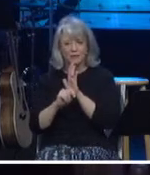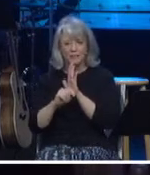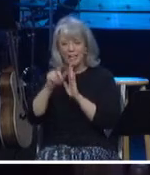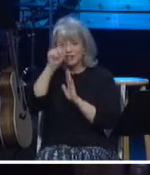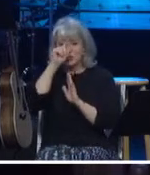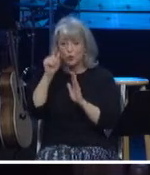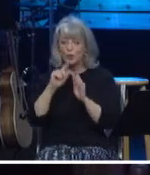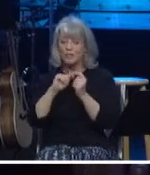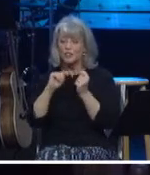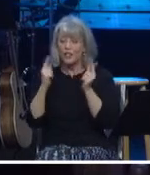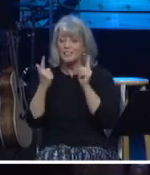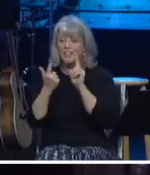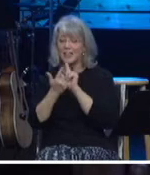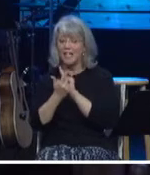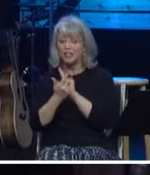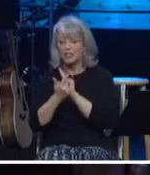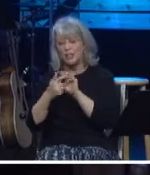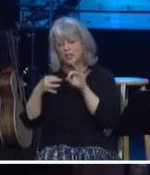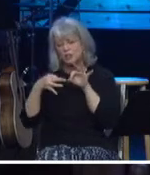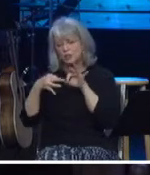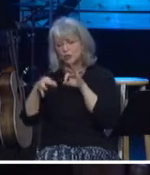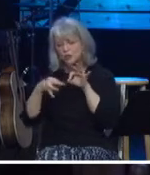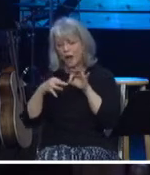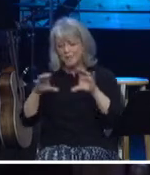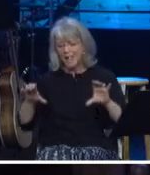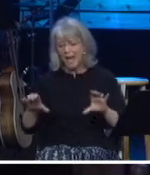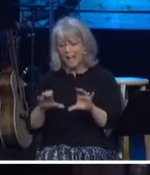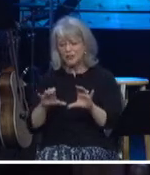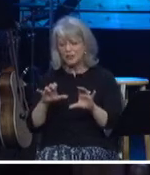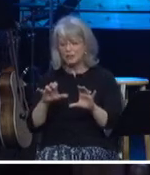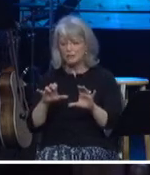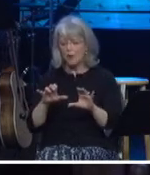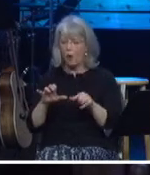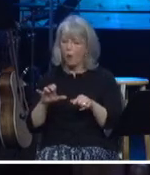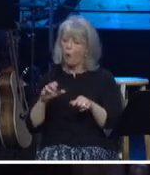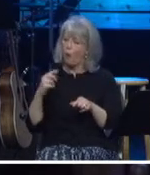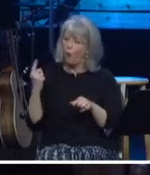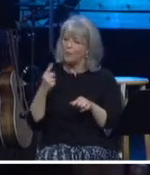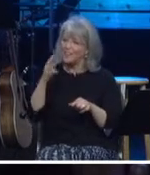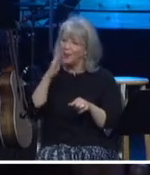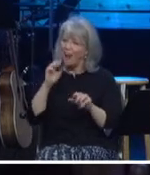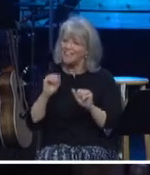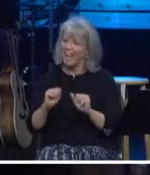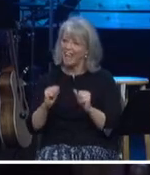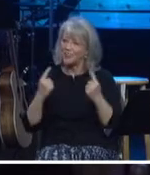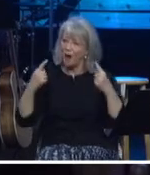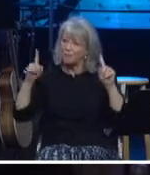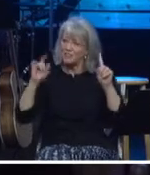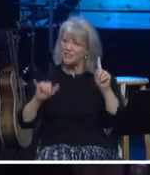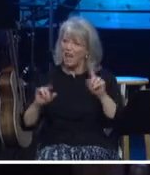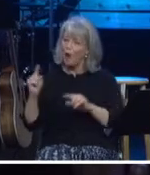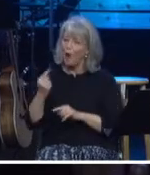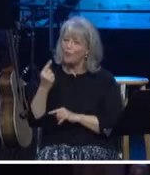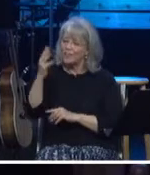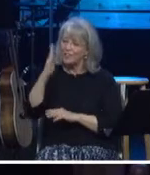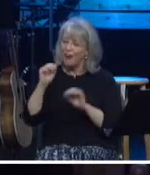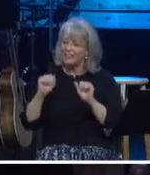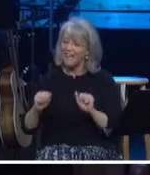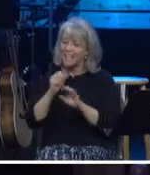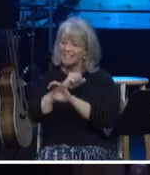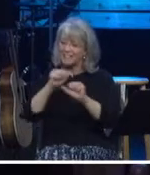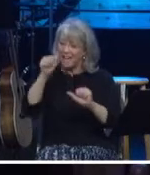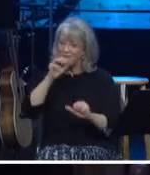Testament, to describe an action that only God can accomplish. Only God can